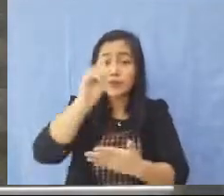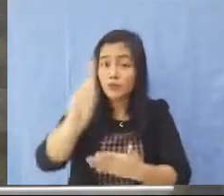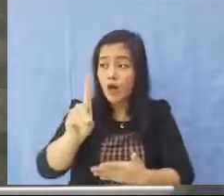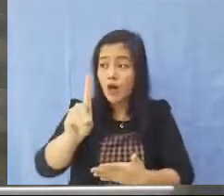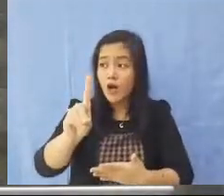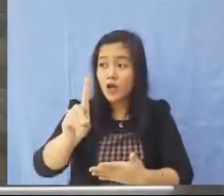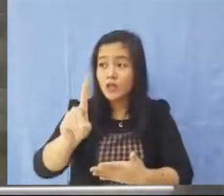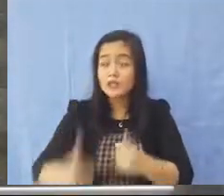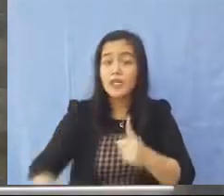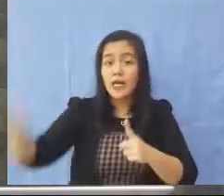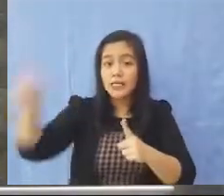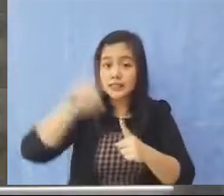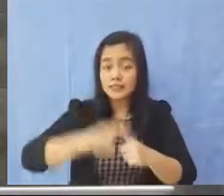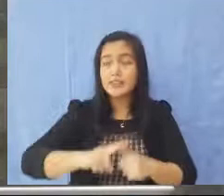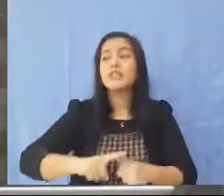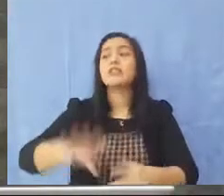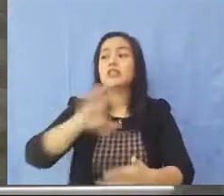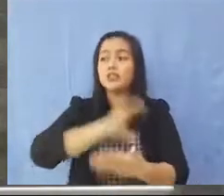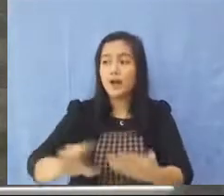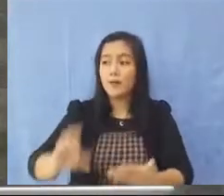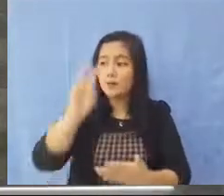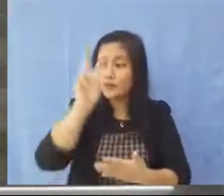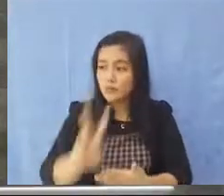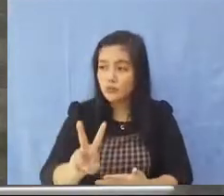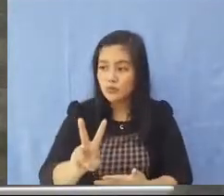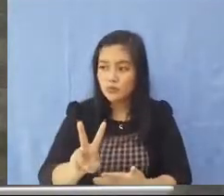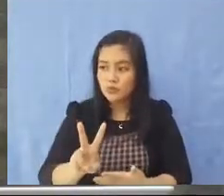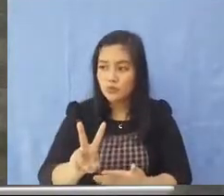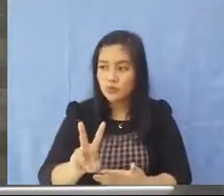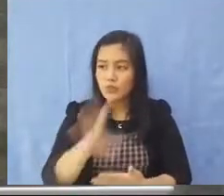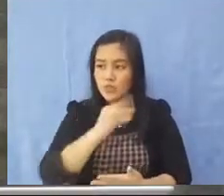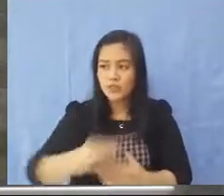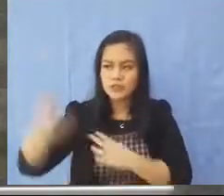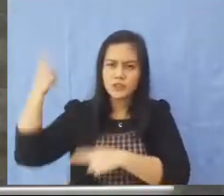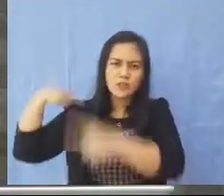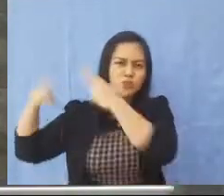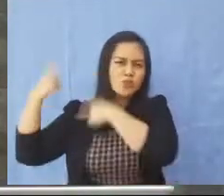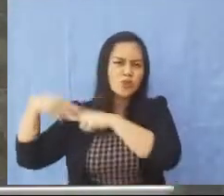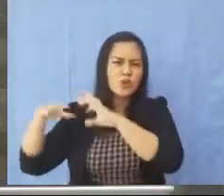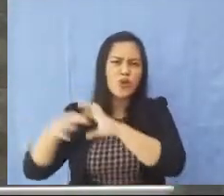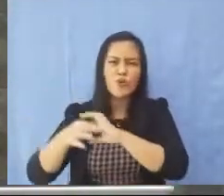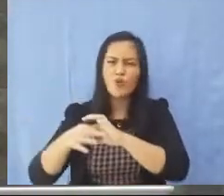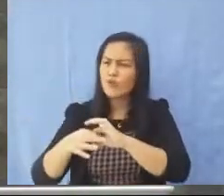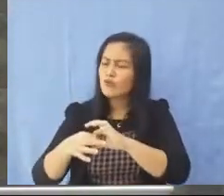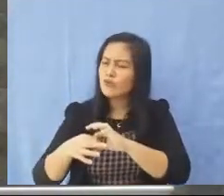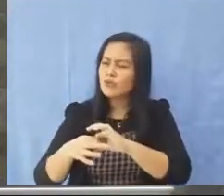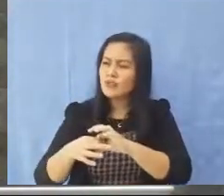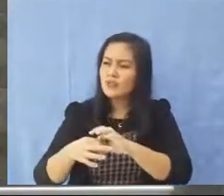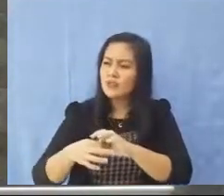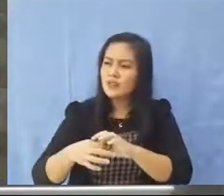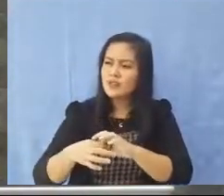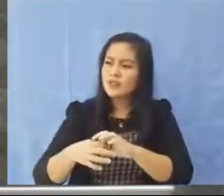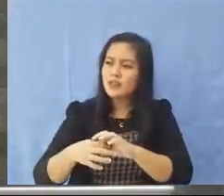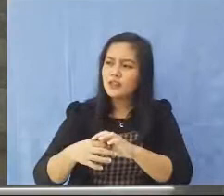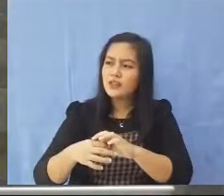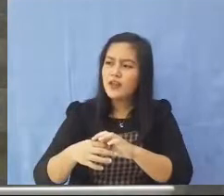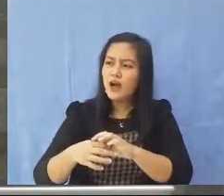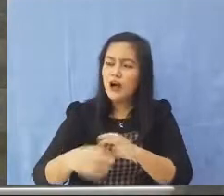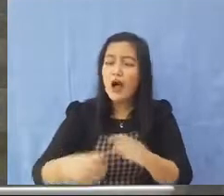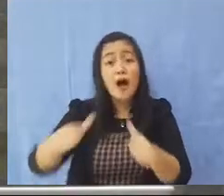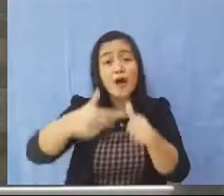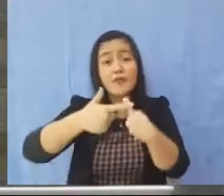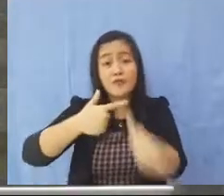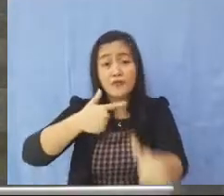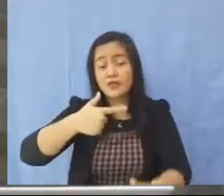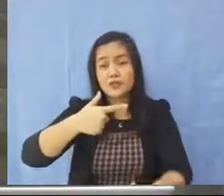hanggang sa chapter 2. And the history of the primeval man. Pag sinabi natin primeval man, this is the first age. Yung word the primeval means